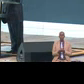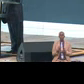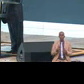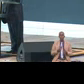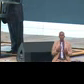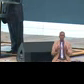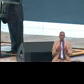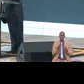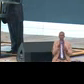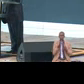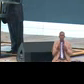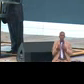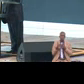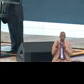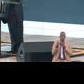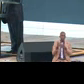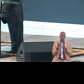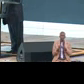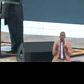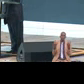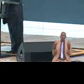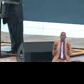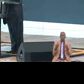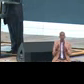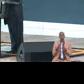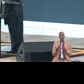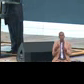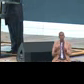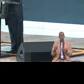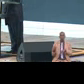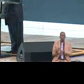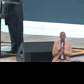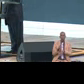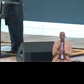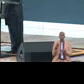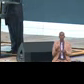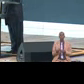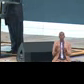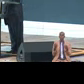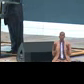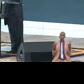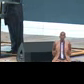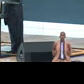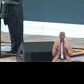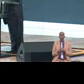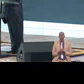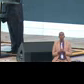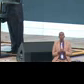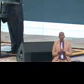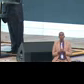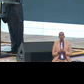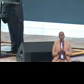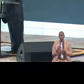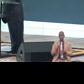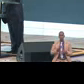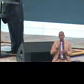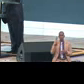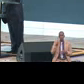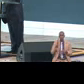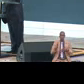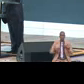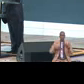that I have not run in vain, neither labored in vain. I